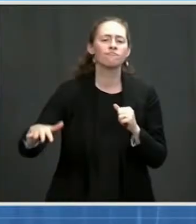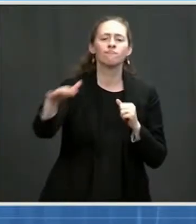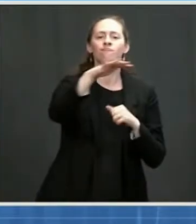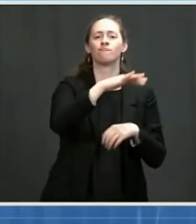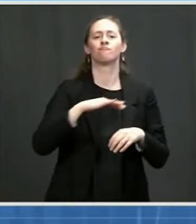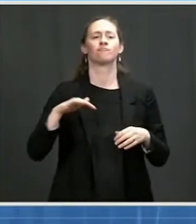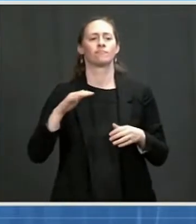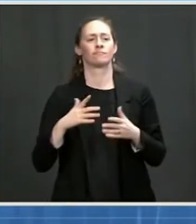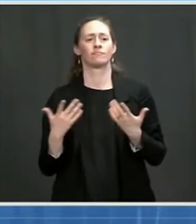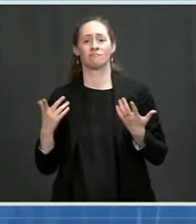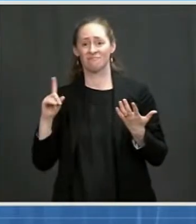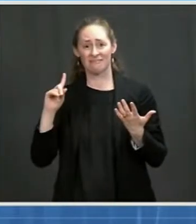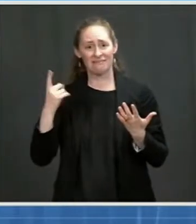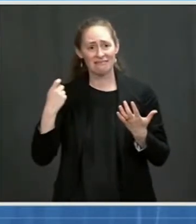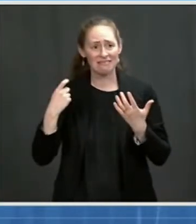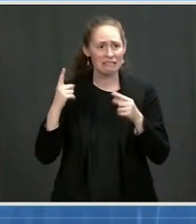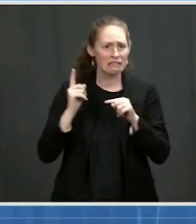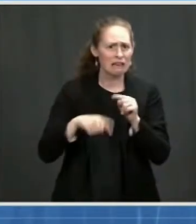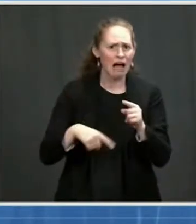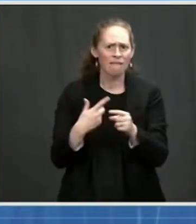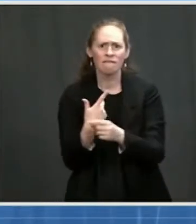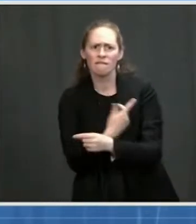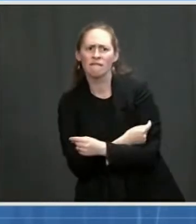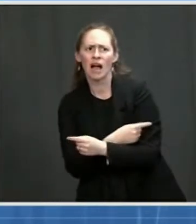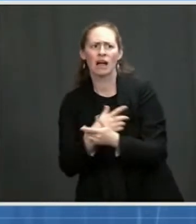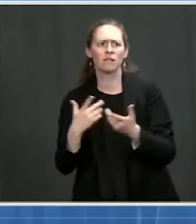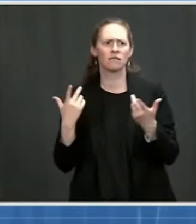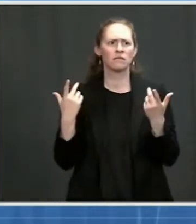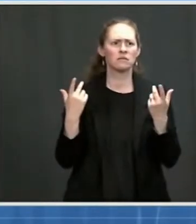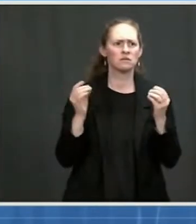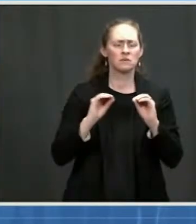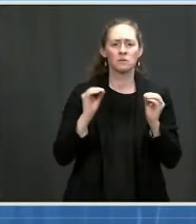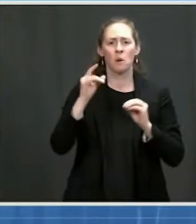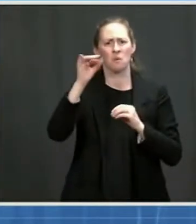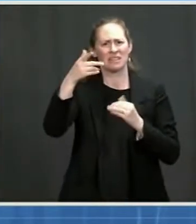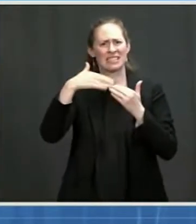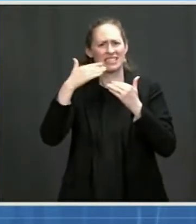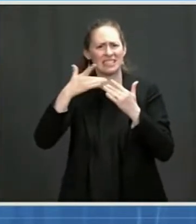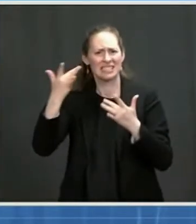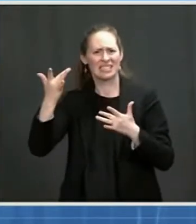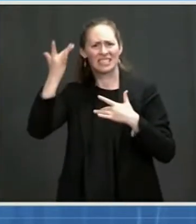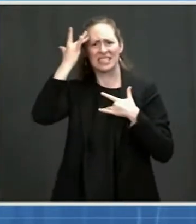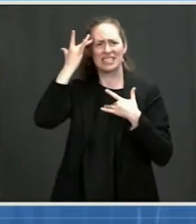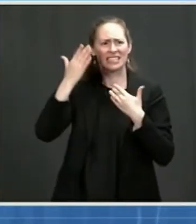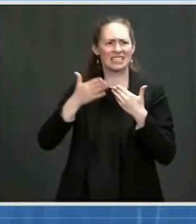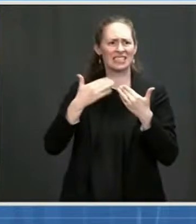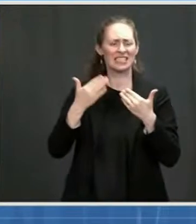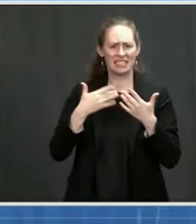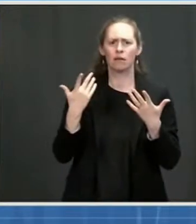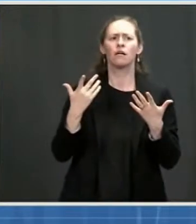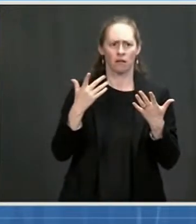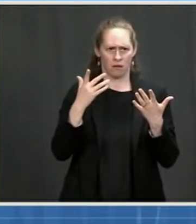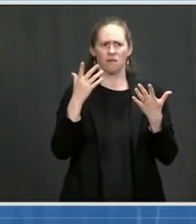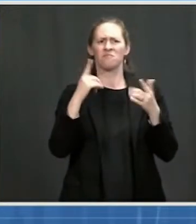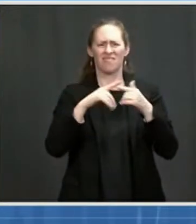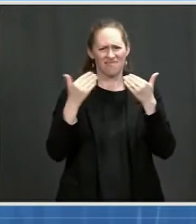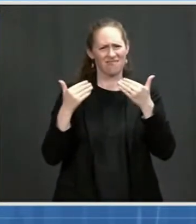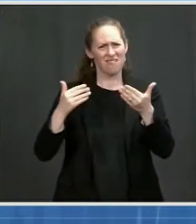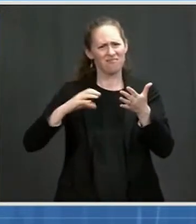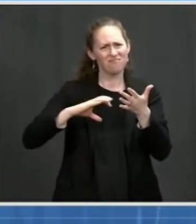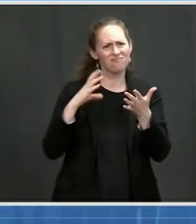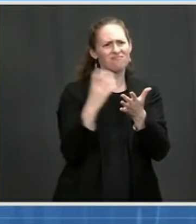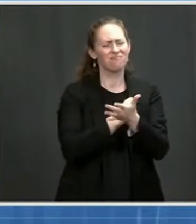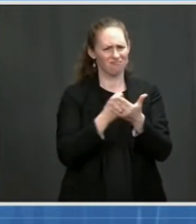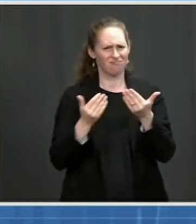medical condition. You've contributed to our country. You might be seeing all the positive news around you, cases